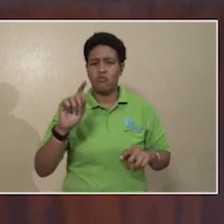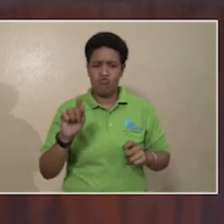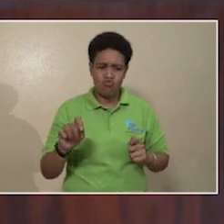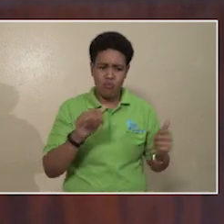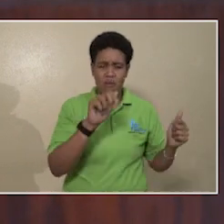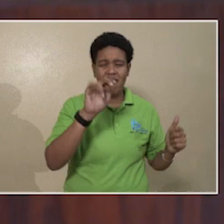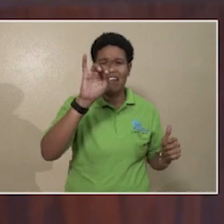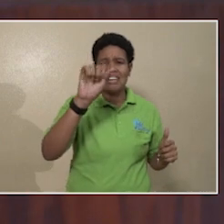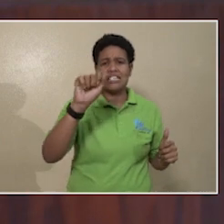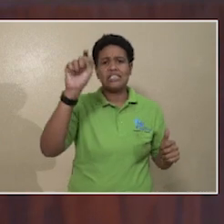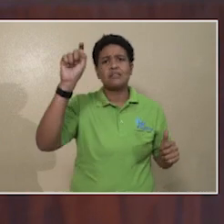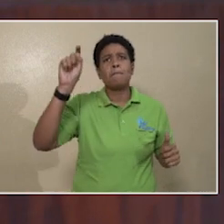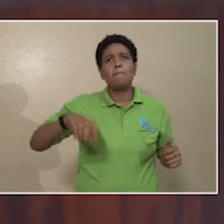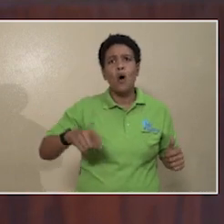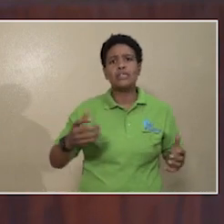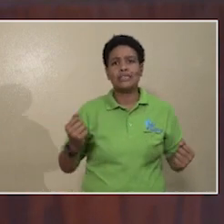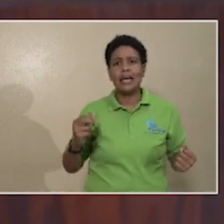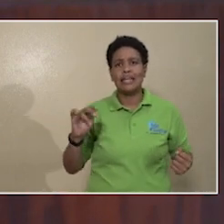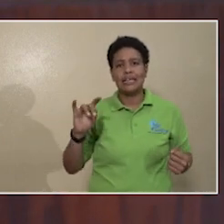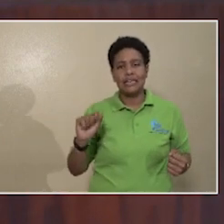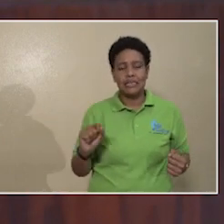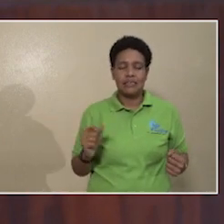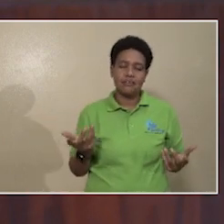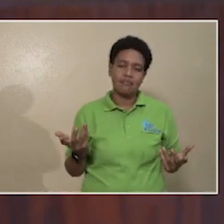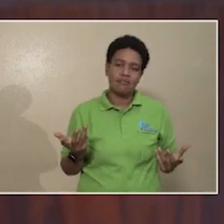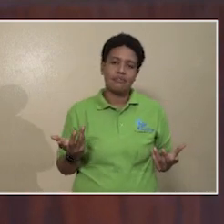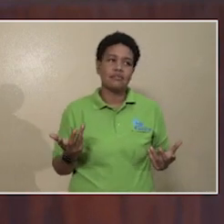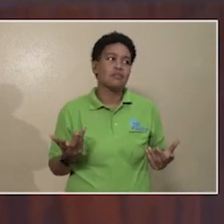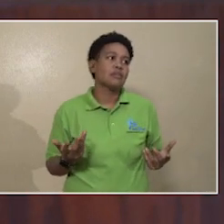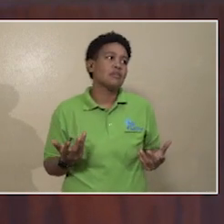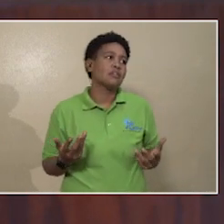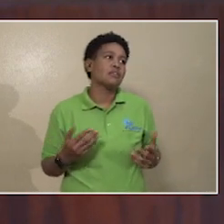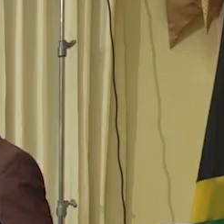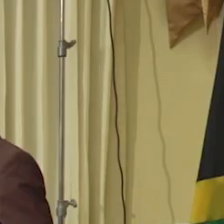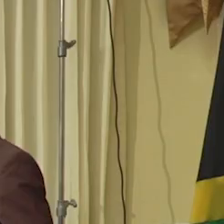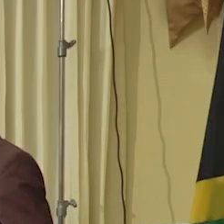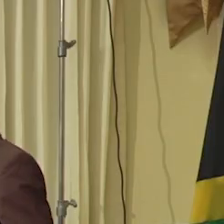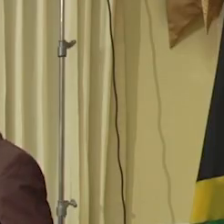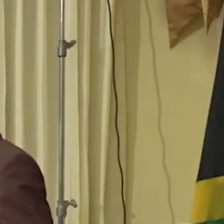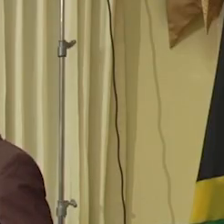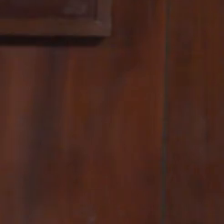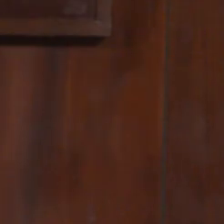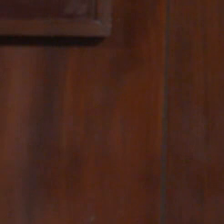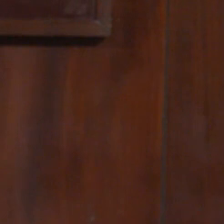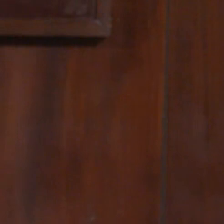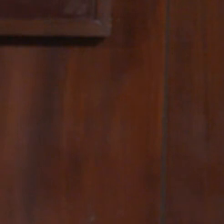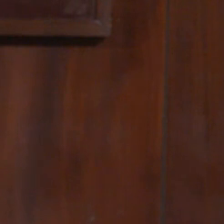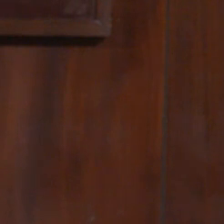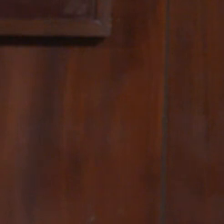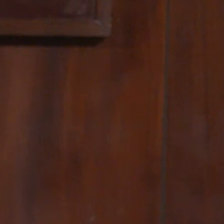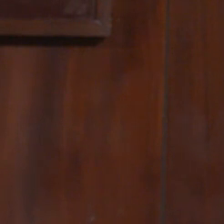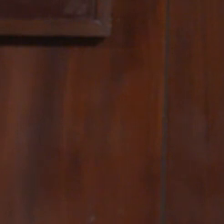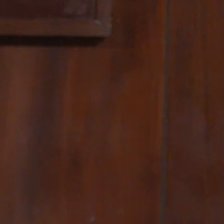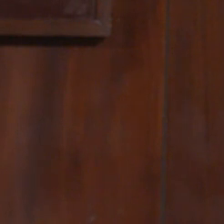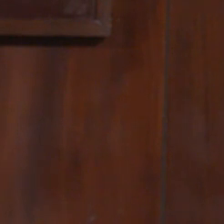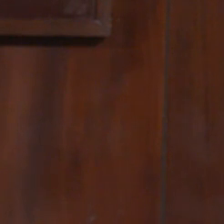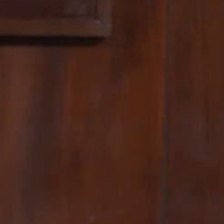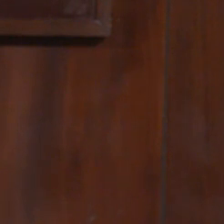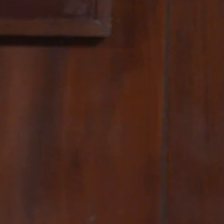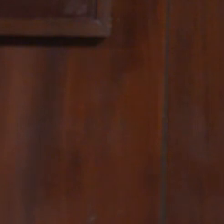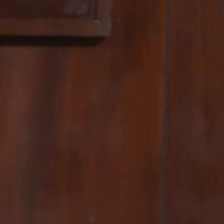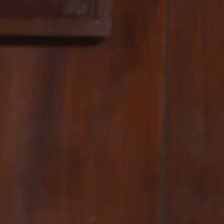NIDS being mandatory, it is basically toothless? Once we enter the system,